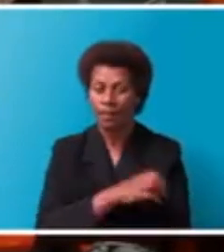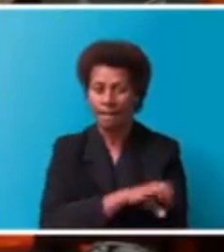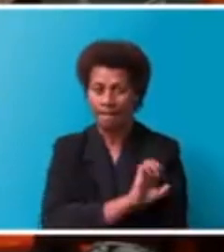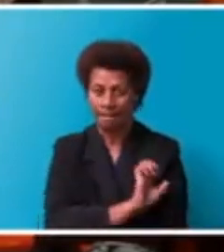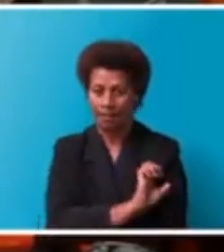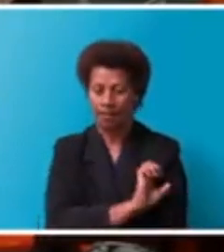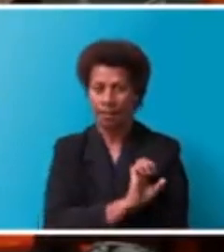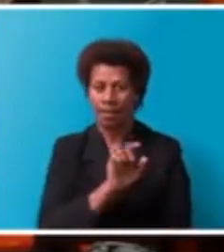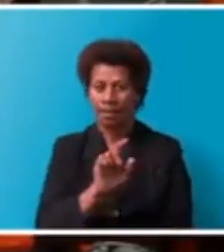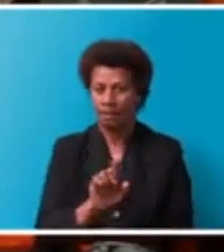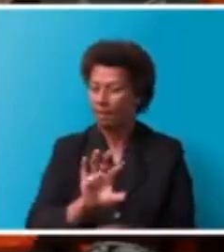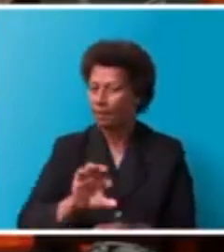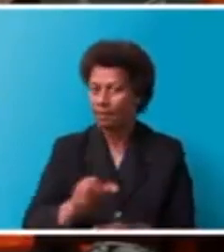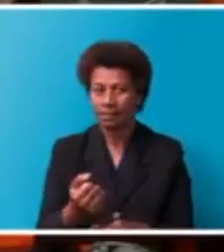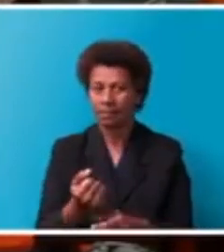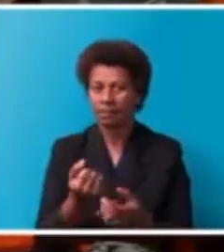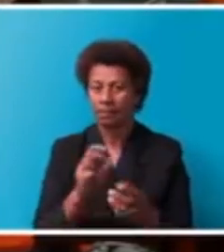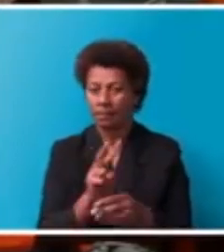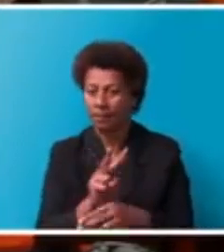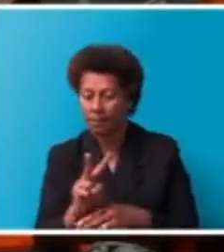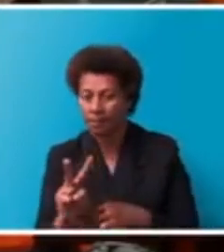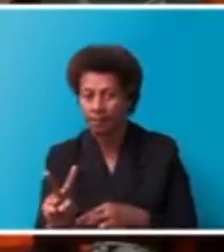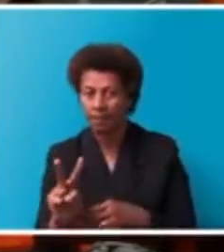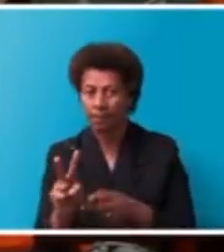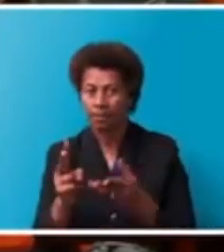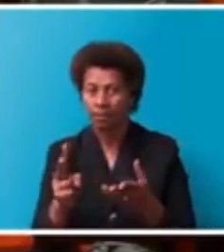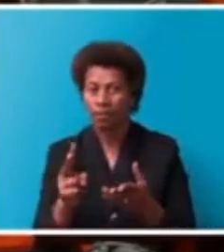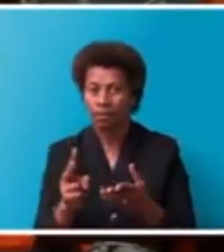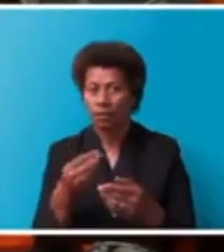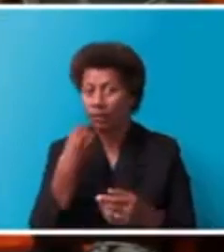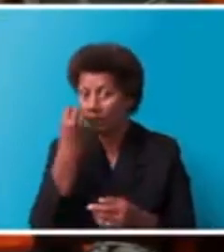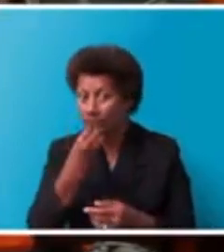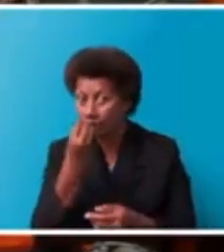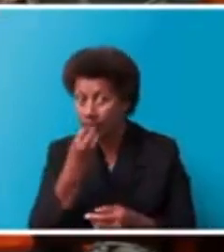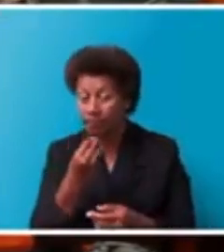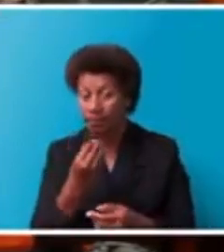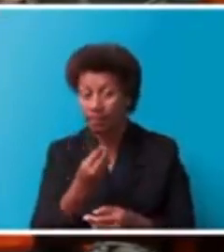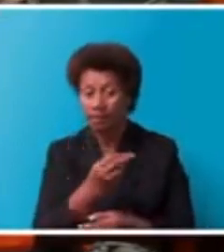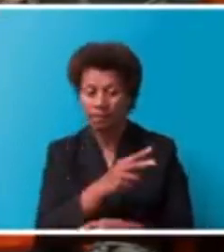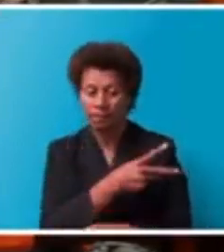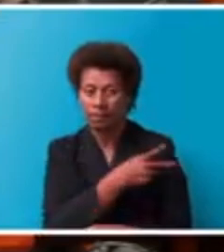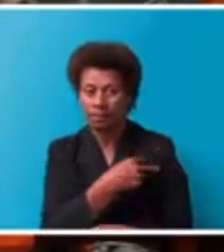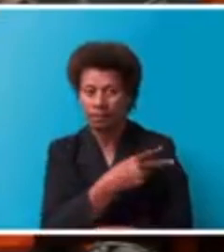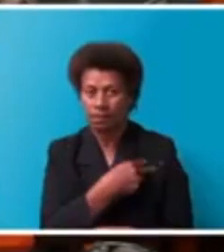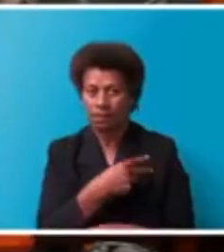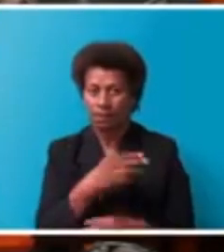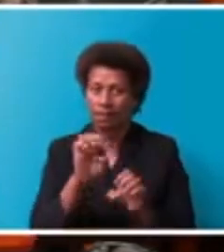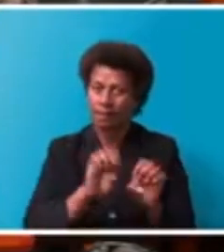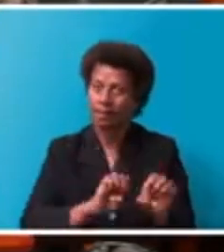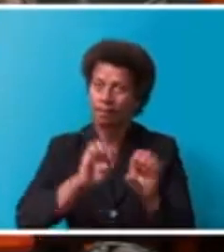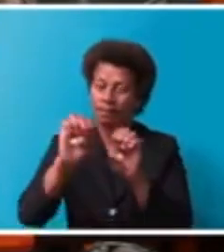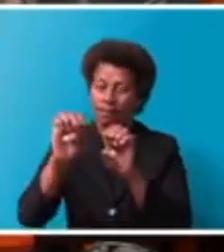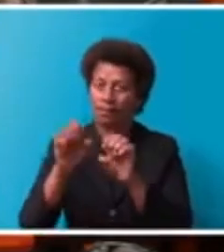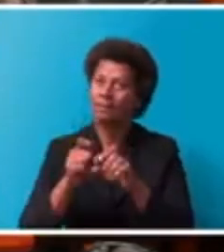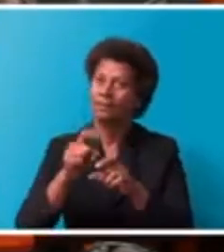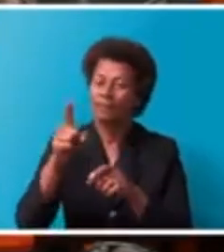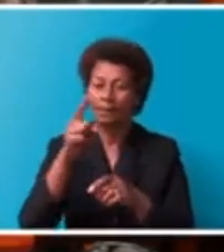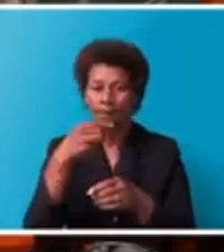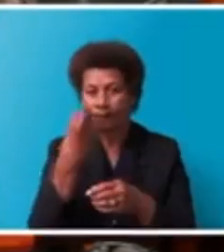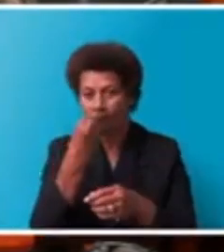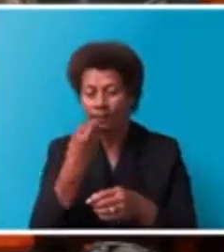competitive, sustainable, and value-driven to promote food security and export, the Ministry will continue to ensure that all